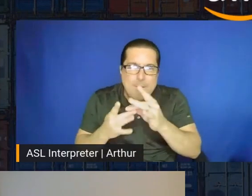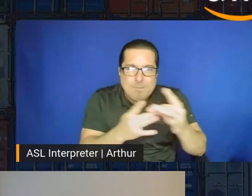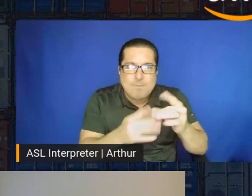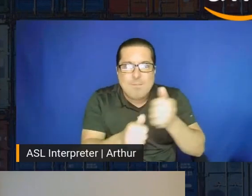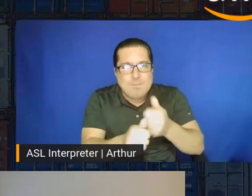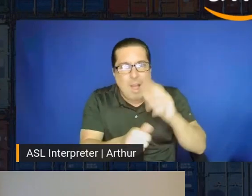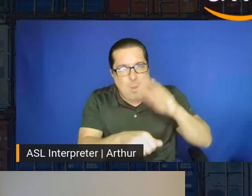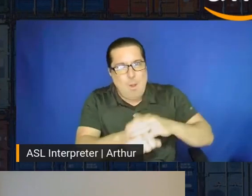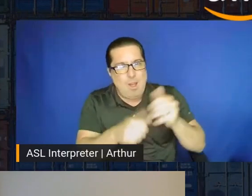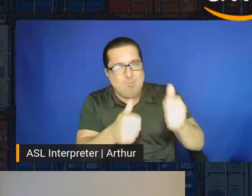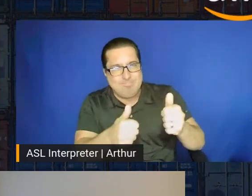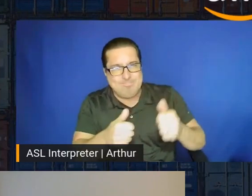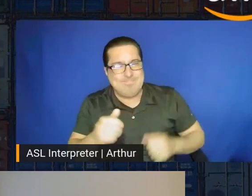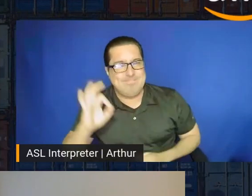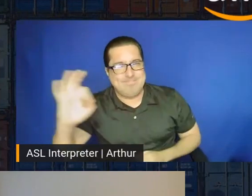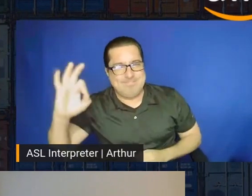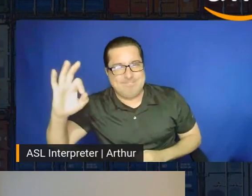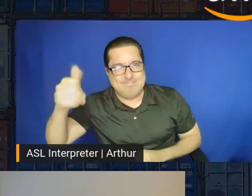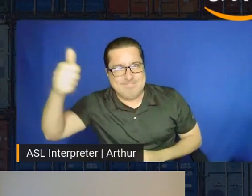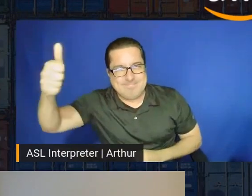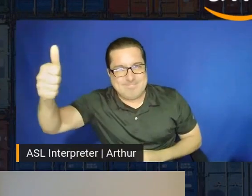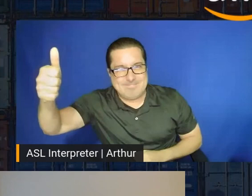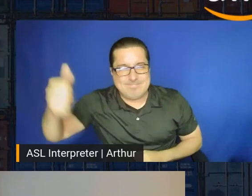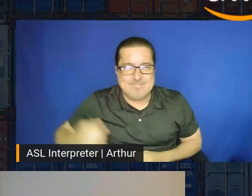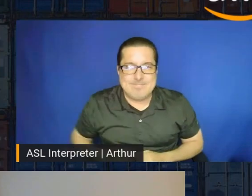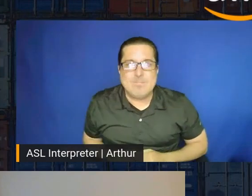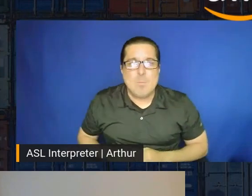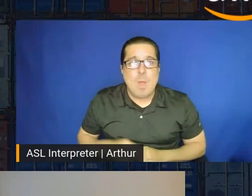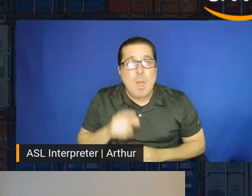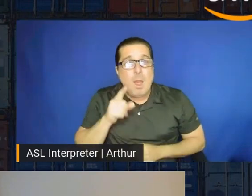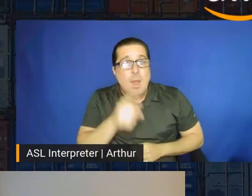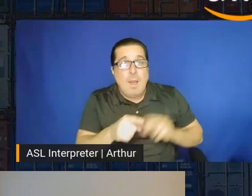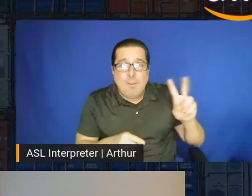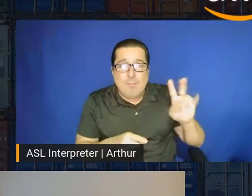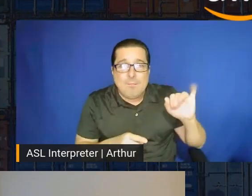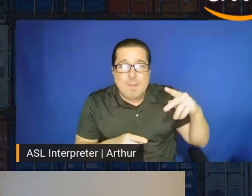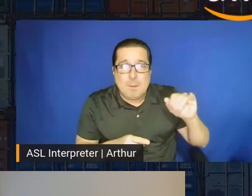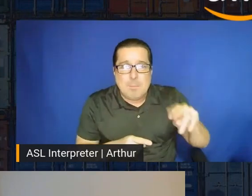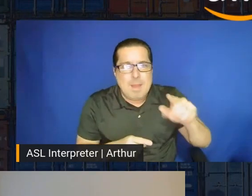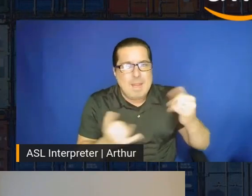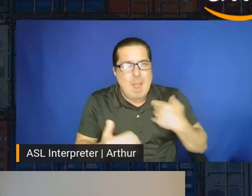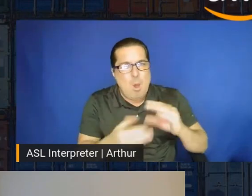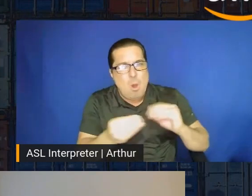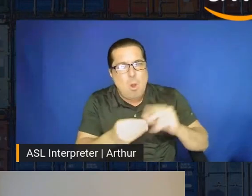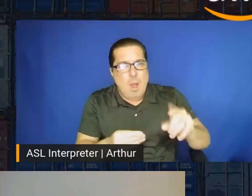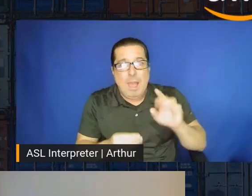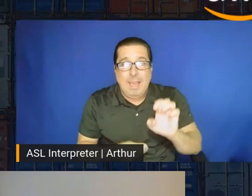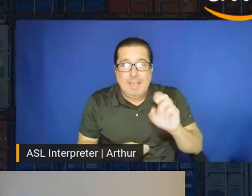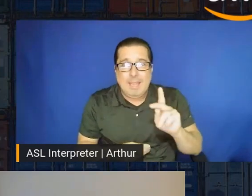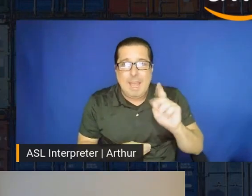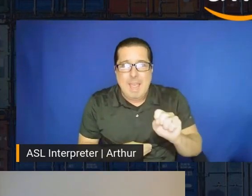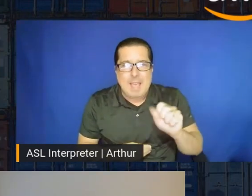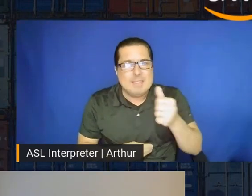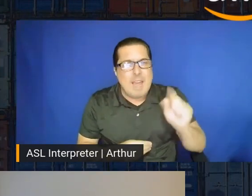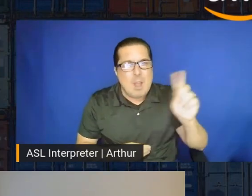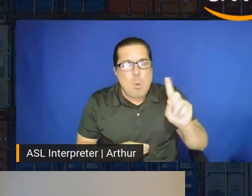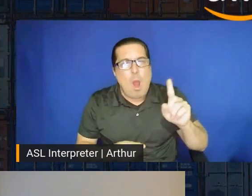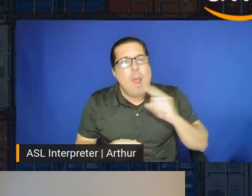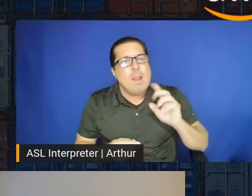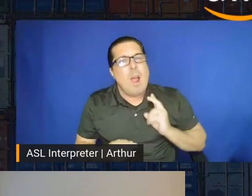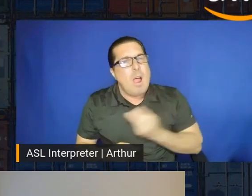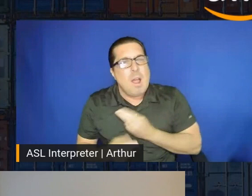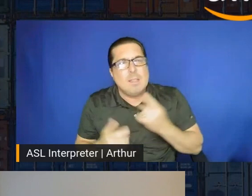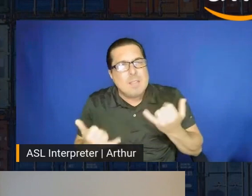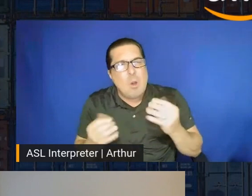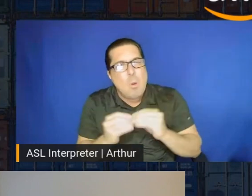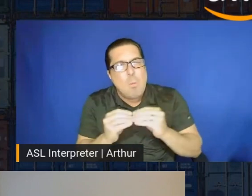All right. Now, first question, Vipin, I'm going to put you back on the spot again. Now, EKS Anywhere, tell us a little bit more about why